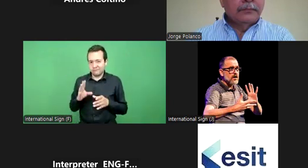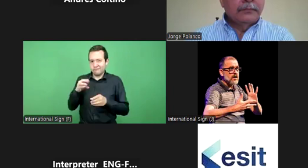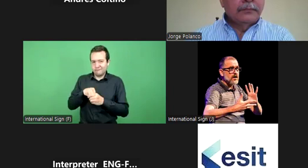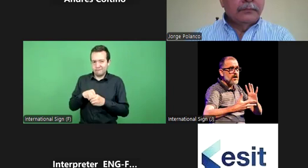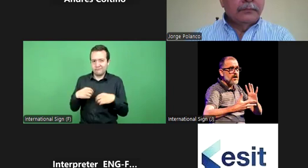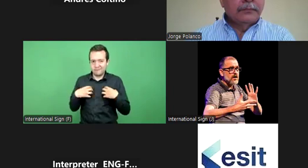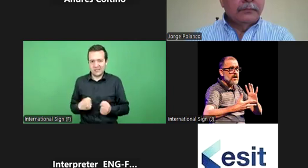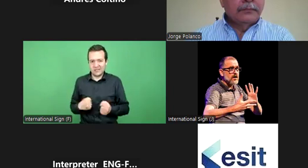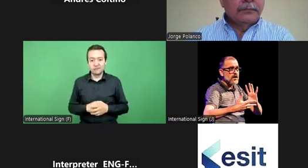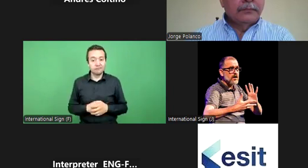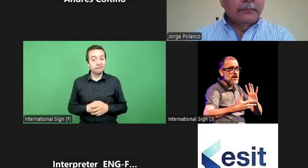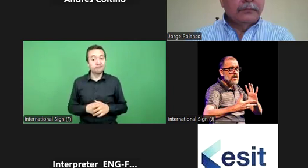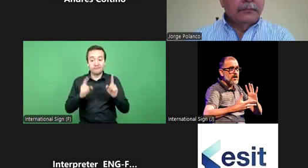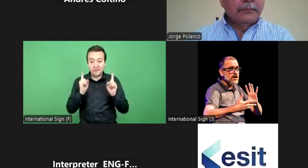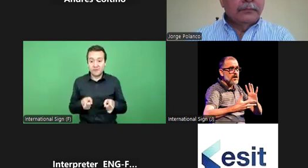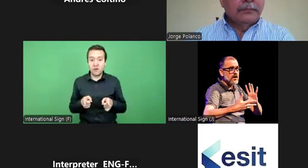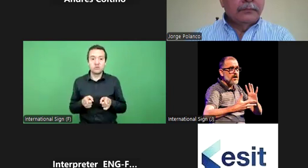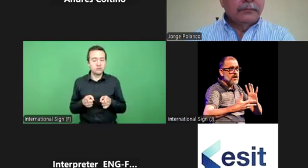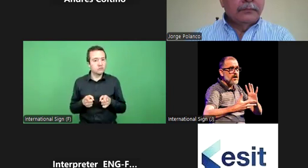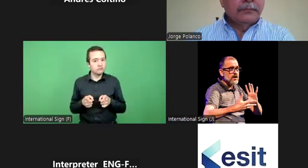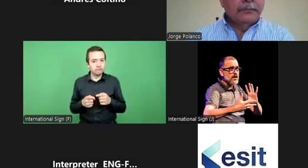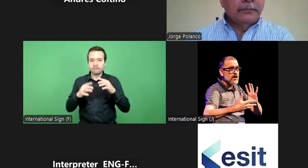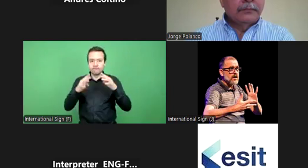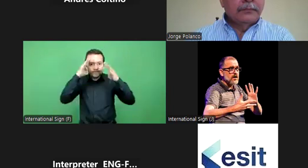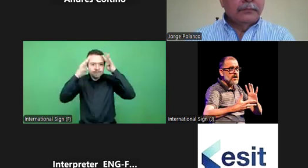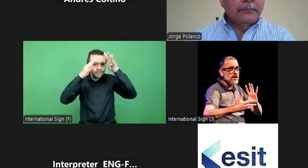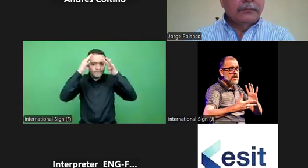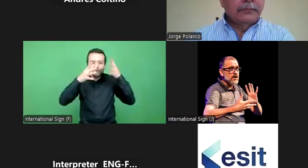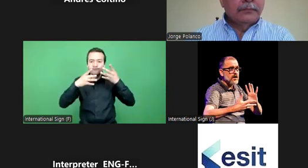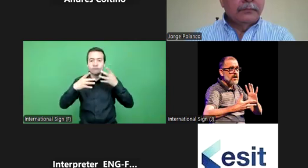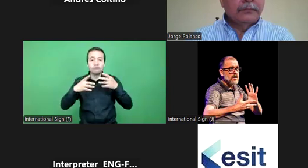contribute with respect to accountability.